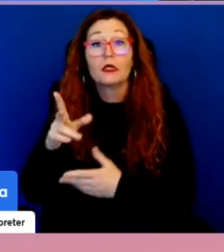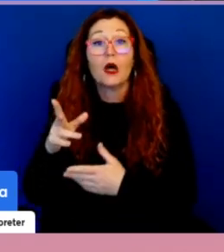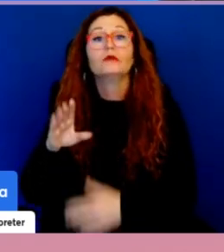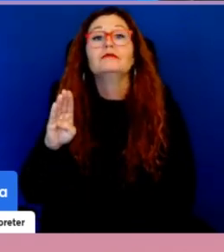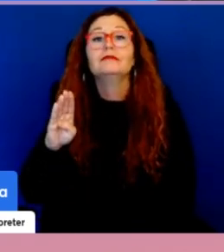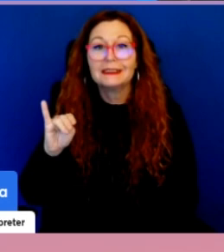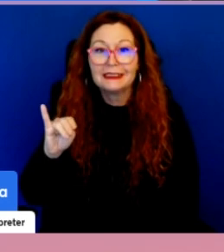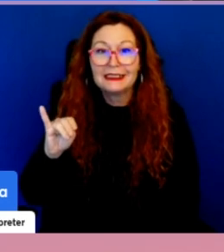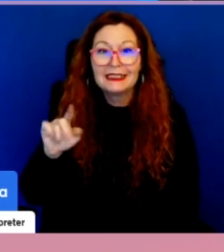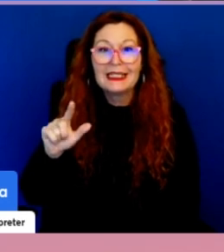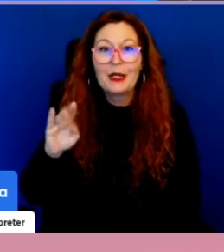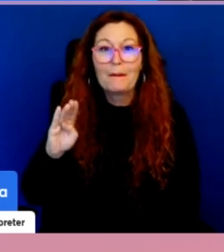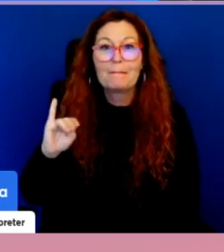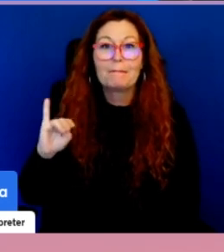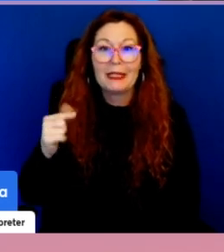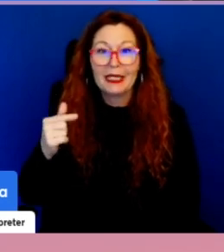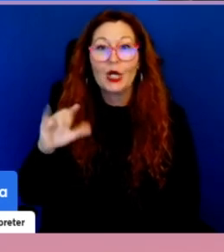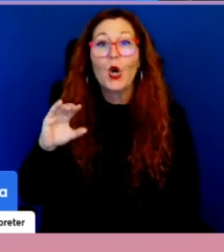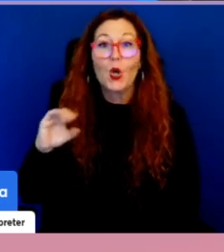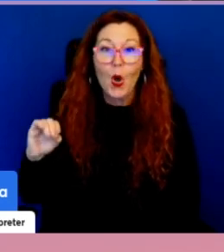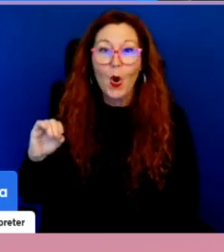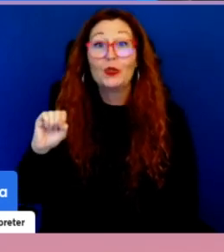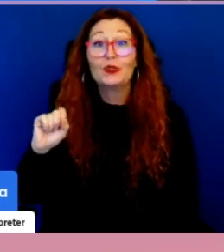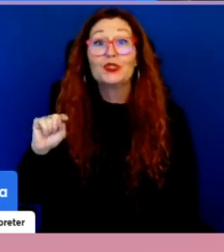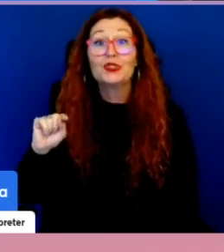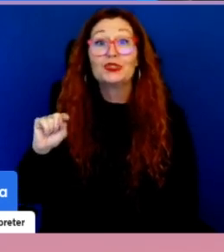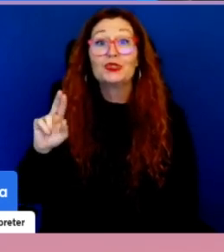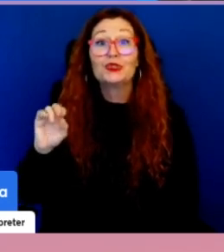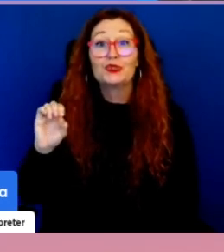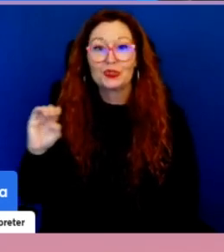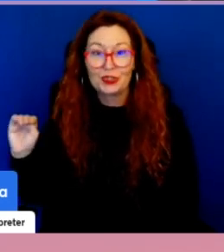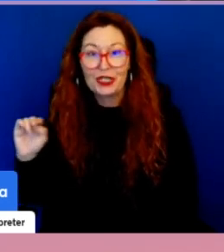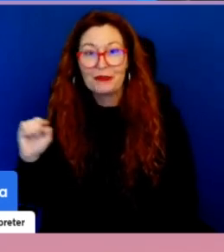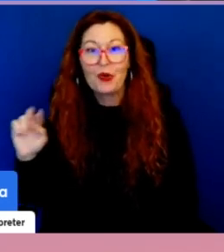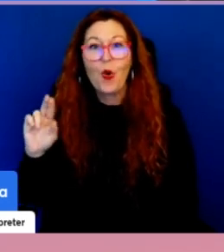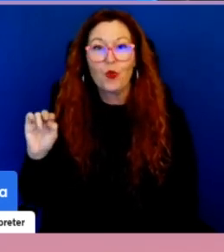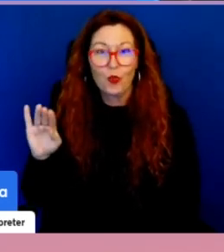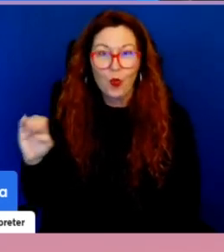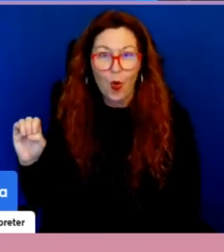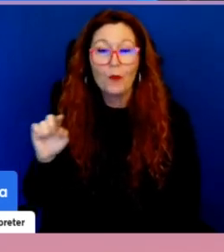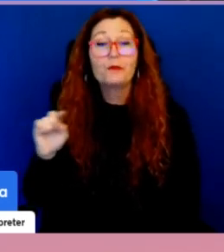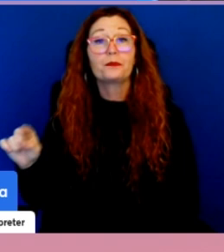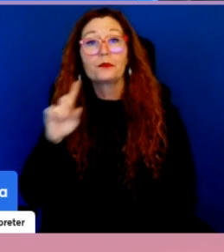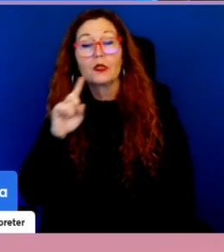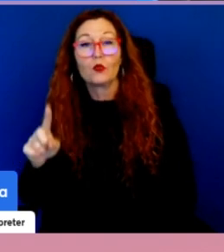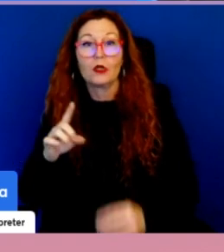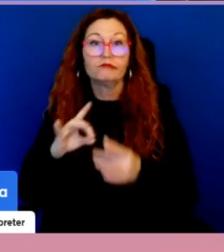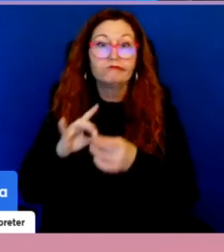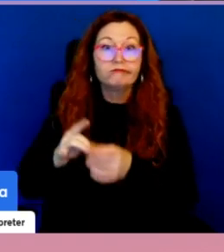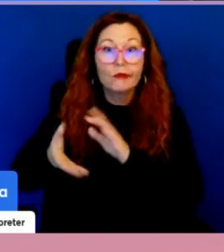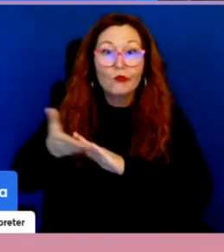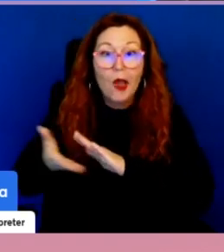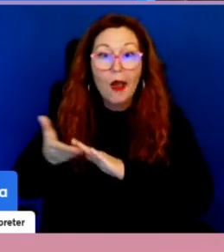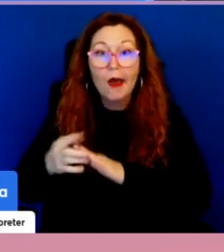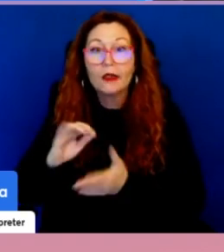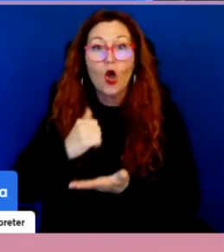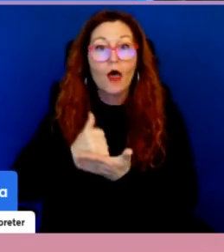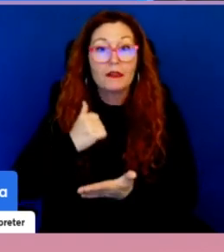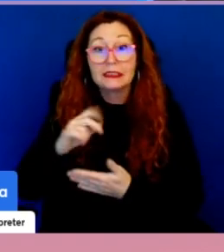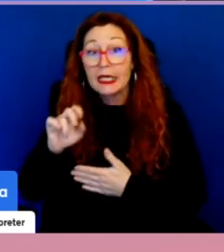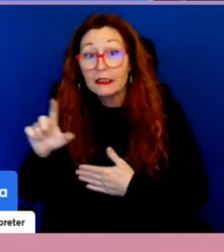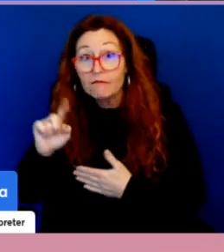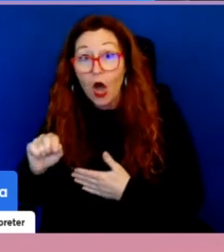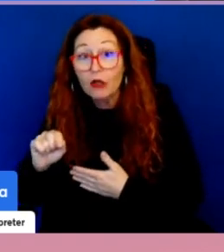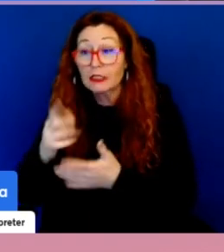streamer. So there'll be some sort of a streaming service that's going to run, authenticate to Vault, get a certificate, and be able to stream that data